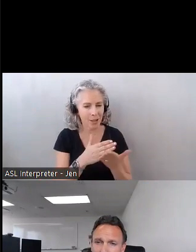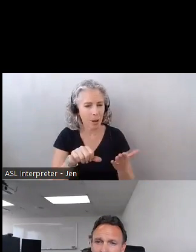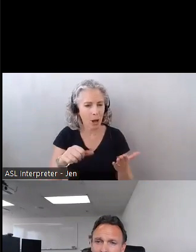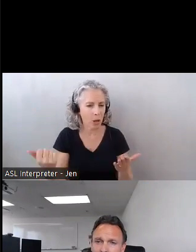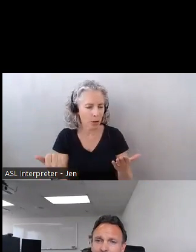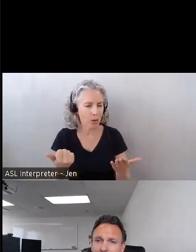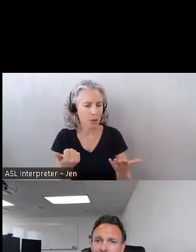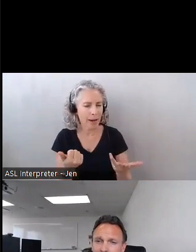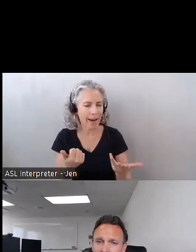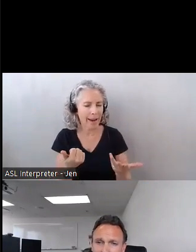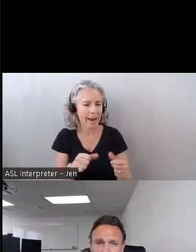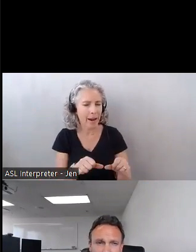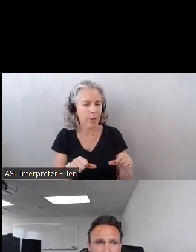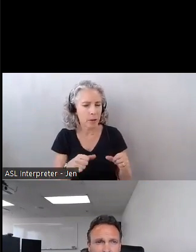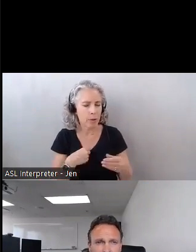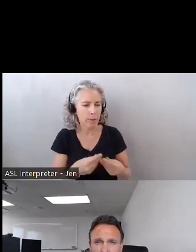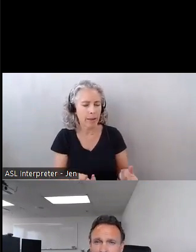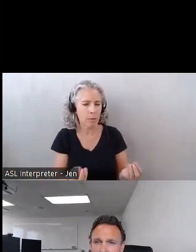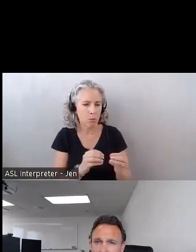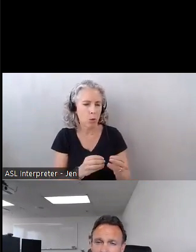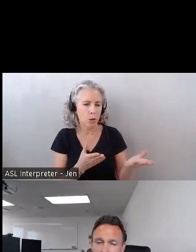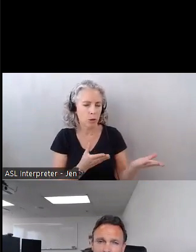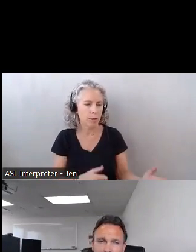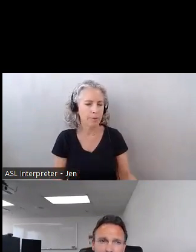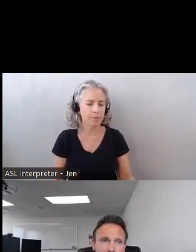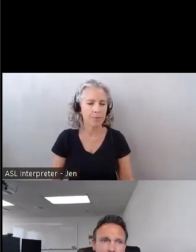that we filled. Next slide, please.